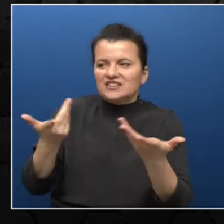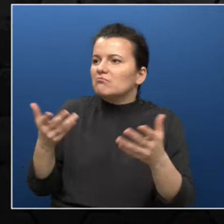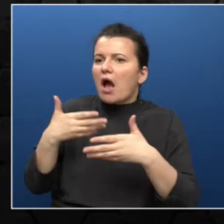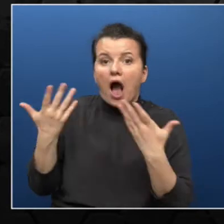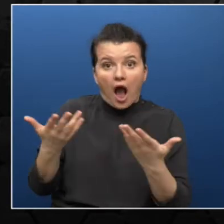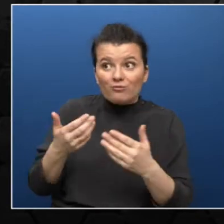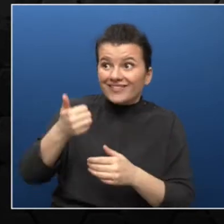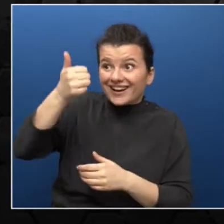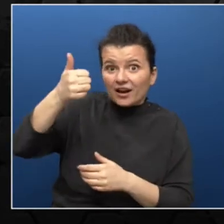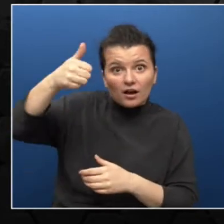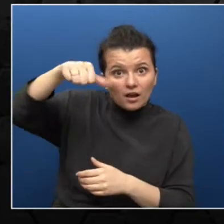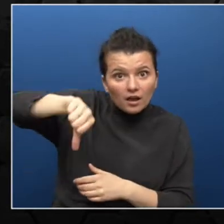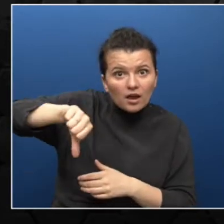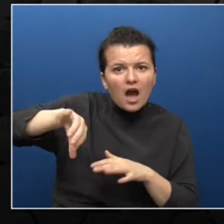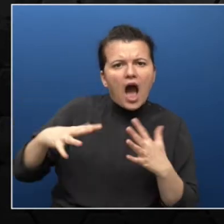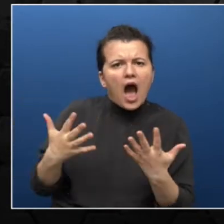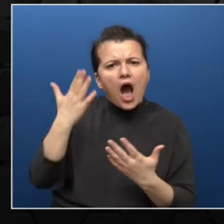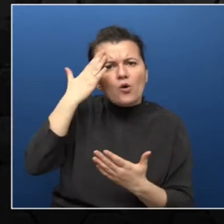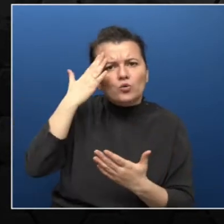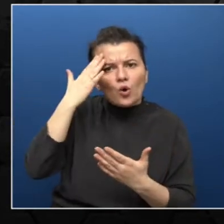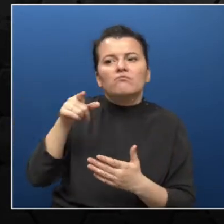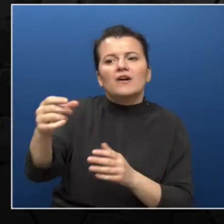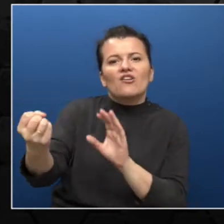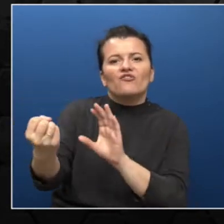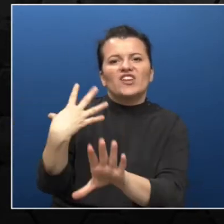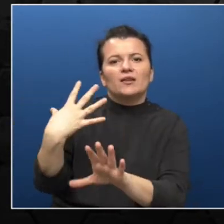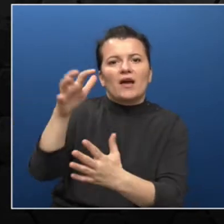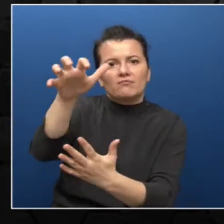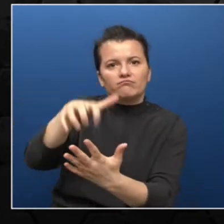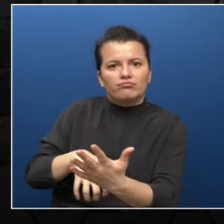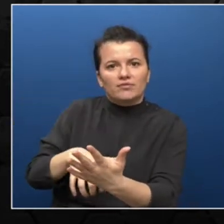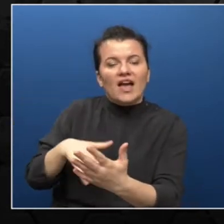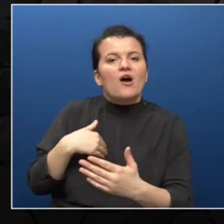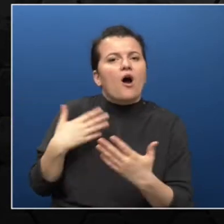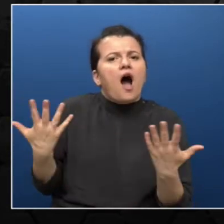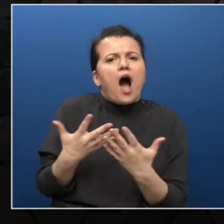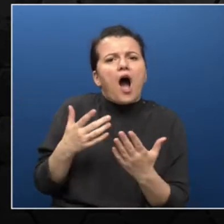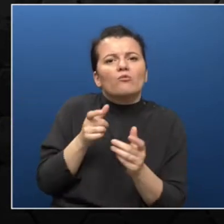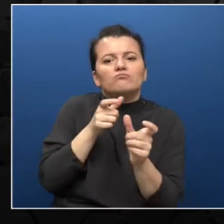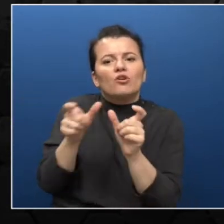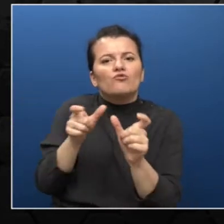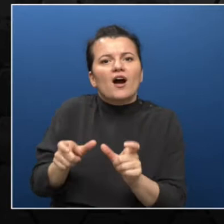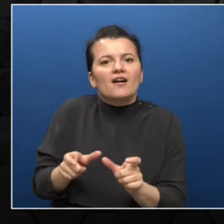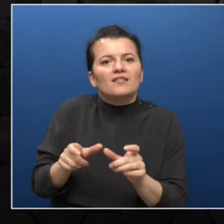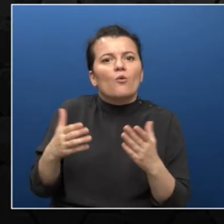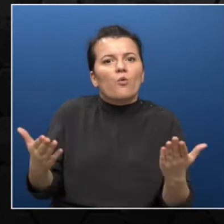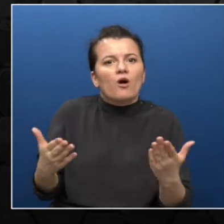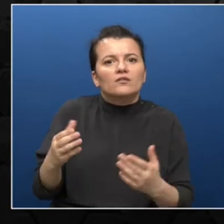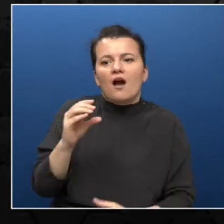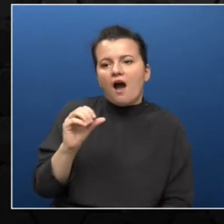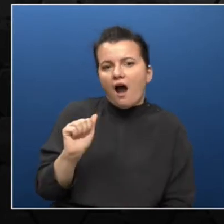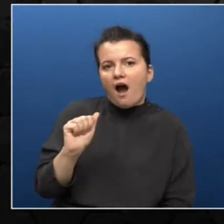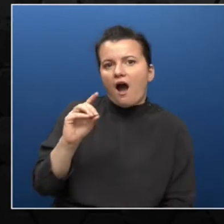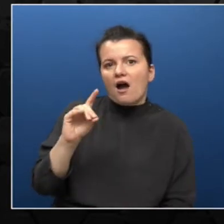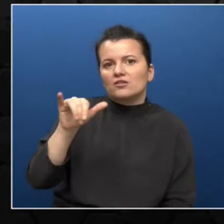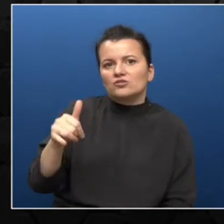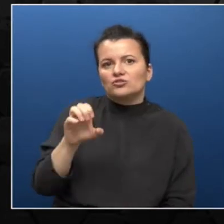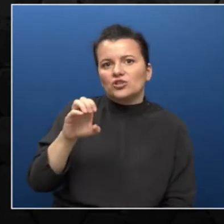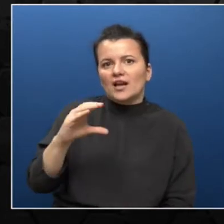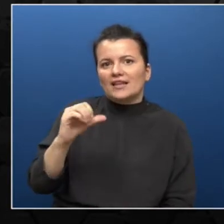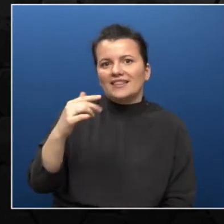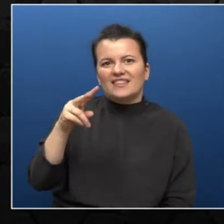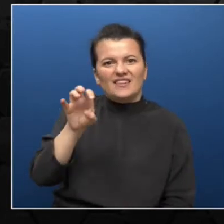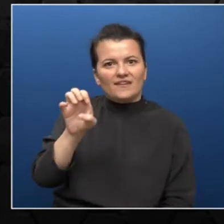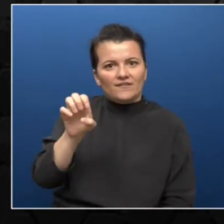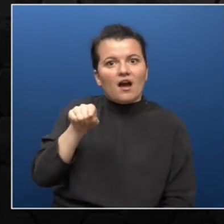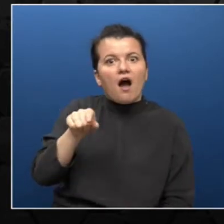how did we know that? We got the adjective there. Totally dissatisfied, which is a negative emotion, and then worst